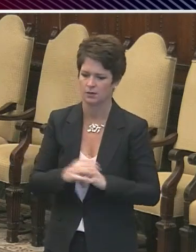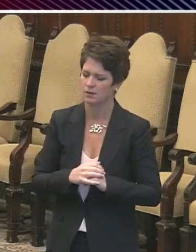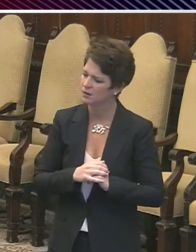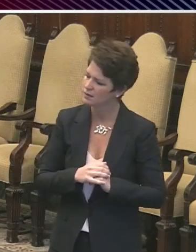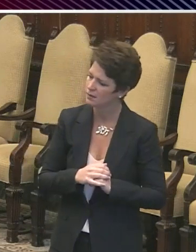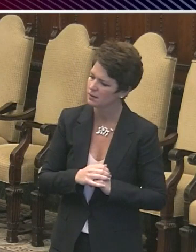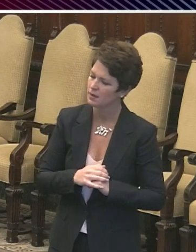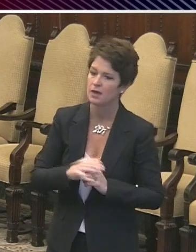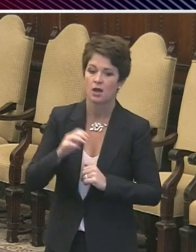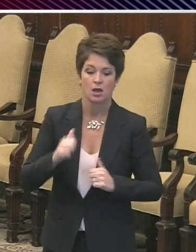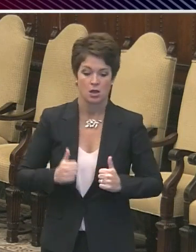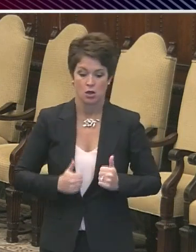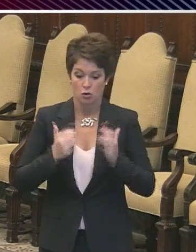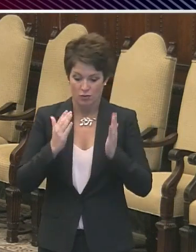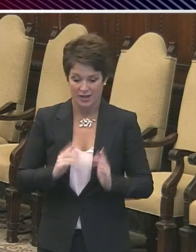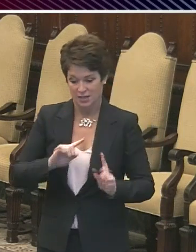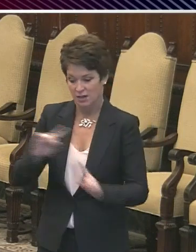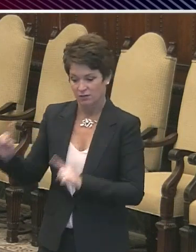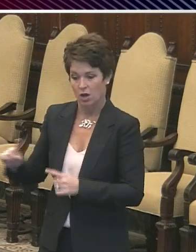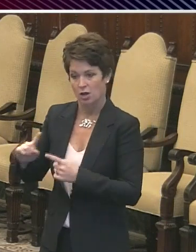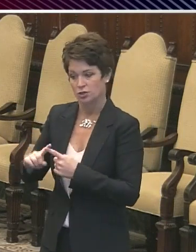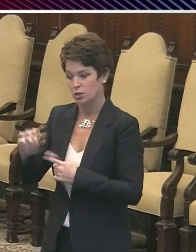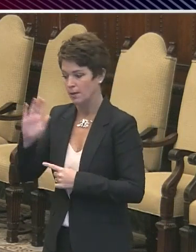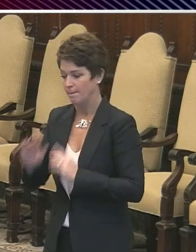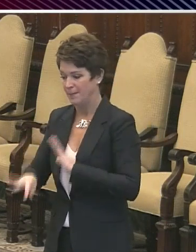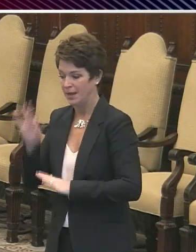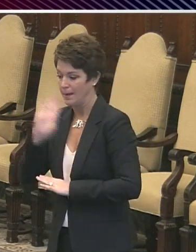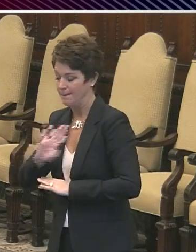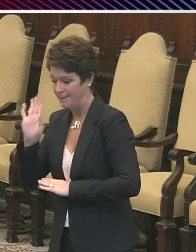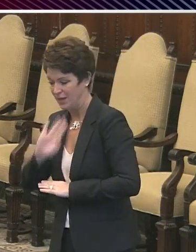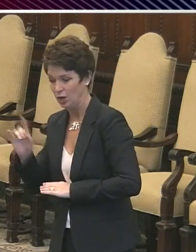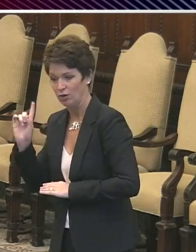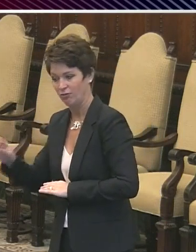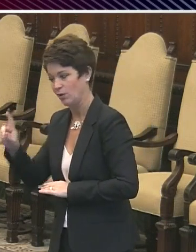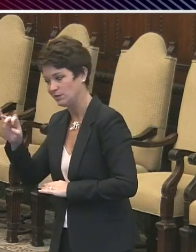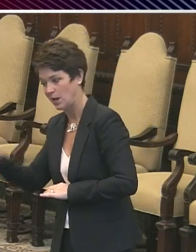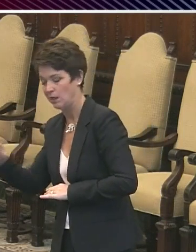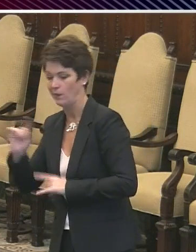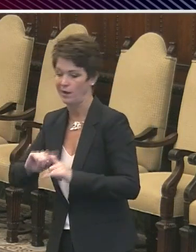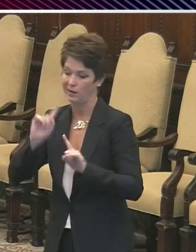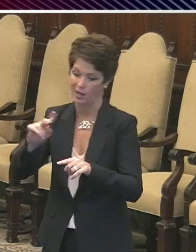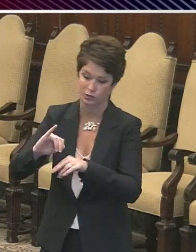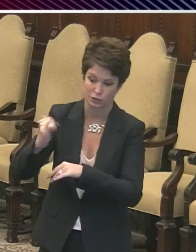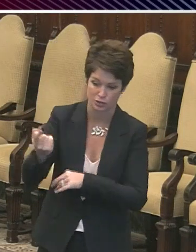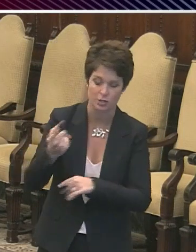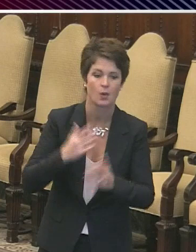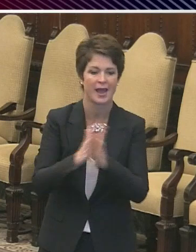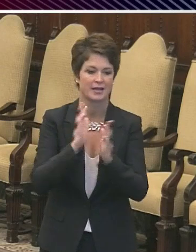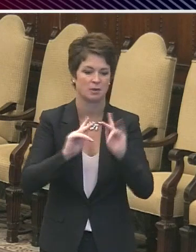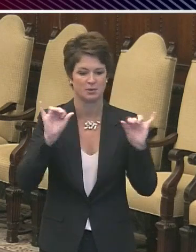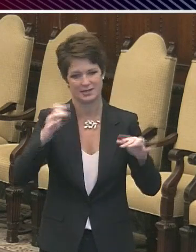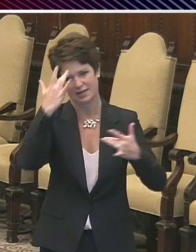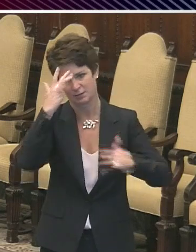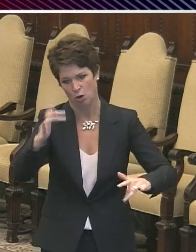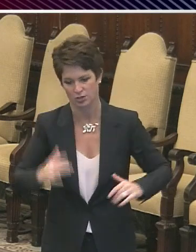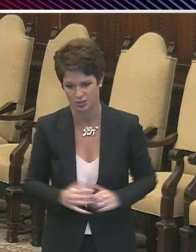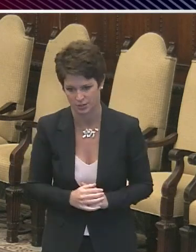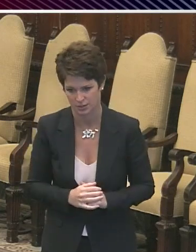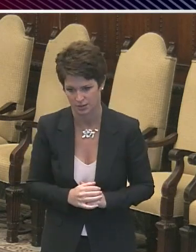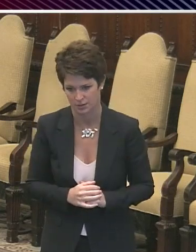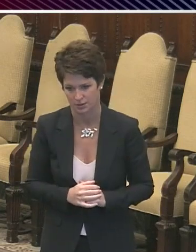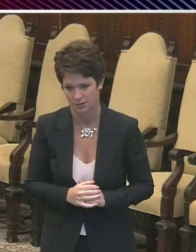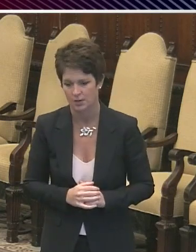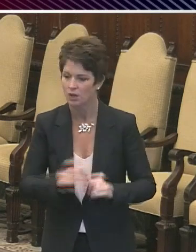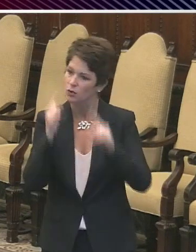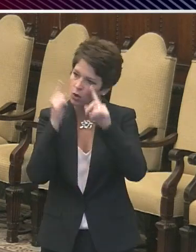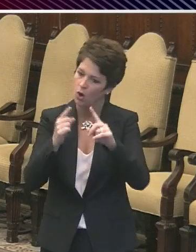to Delaware to pick up liquor. We know that people are going to Jersey for various reasons. We're asking people to be smart, to use common sense and make